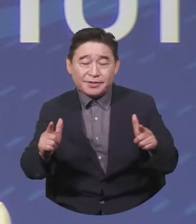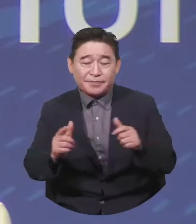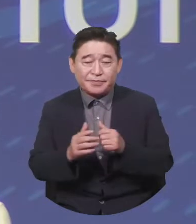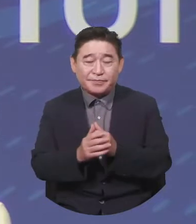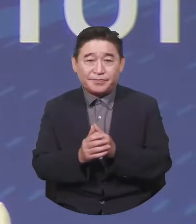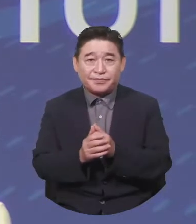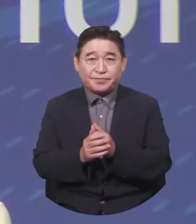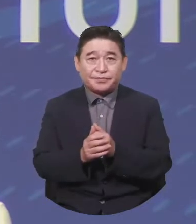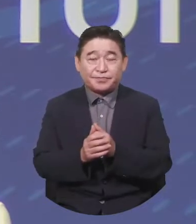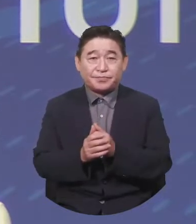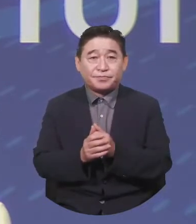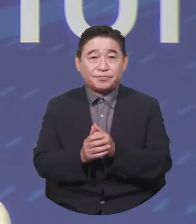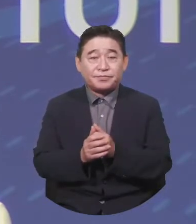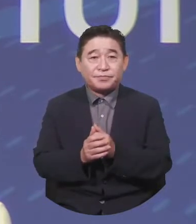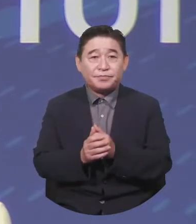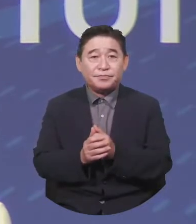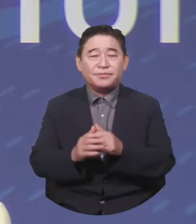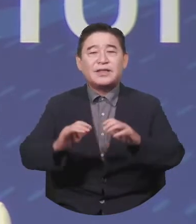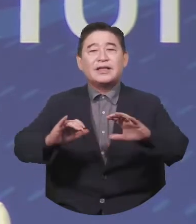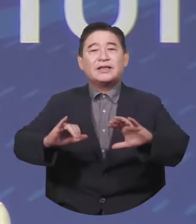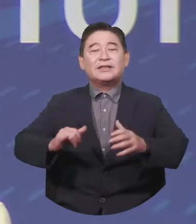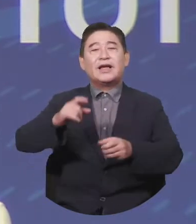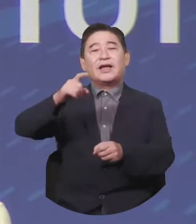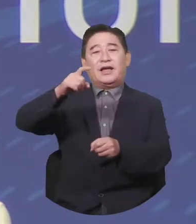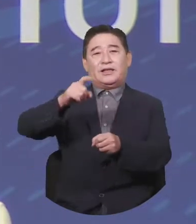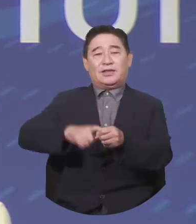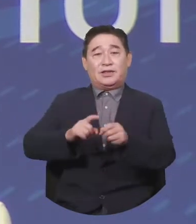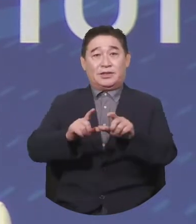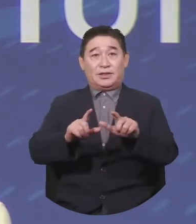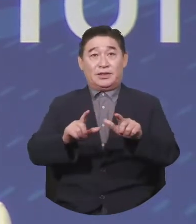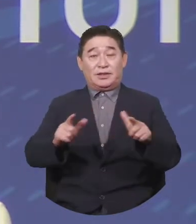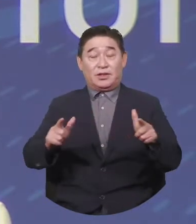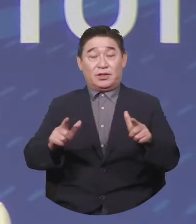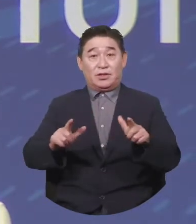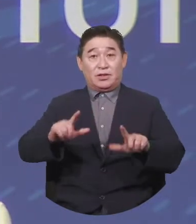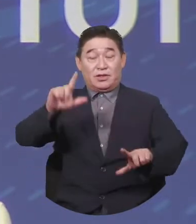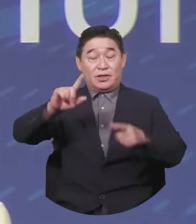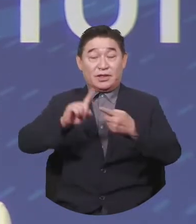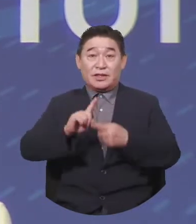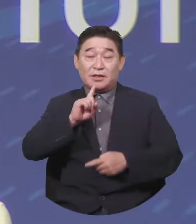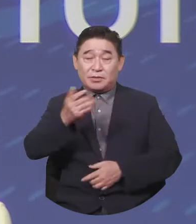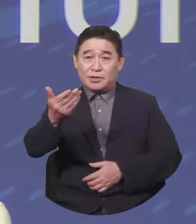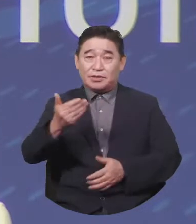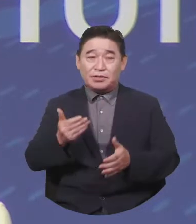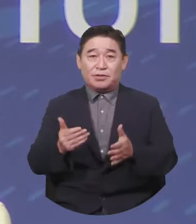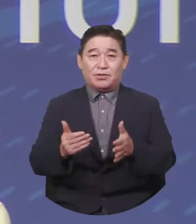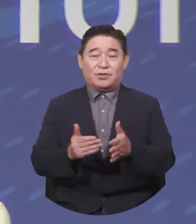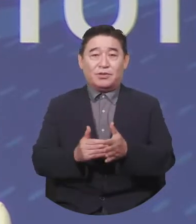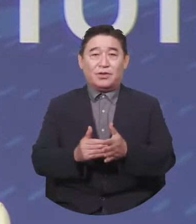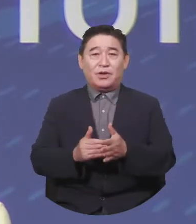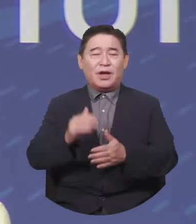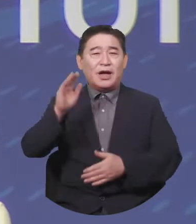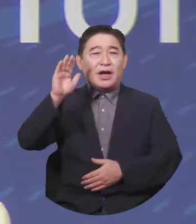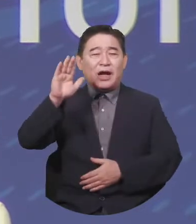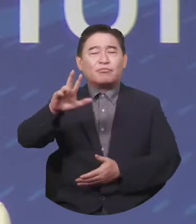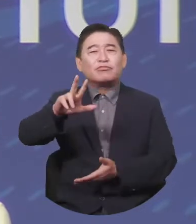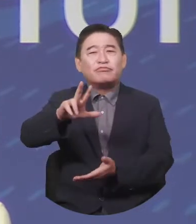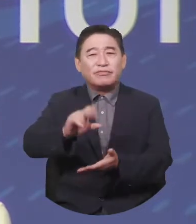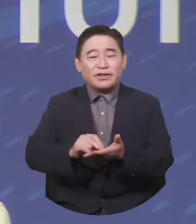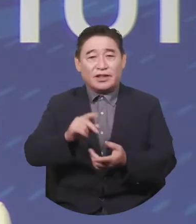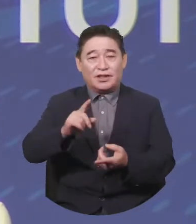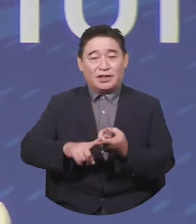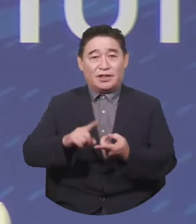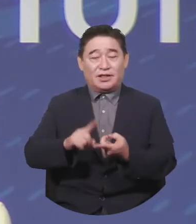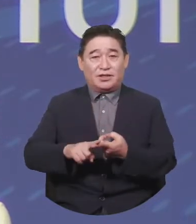situation, global dynamics, and then the way forward. So task ahead, what kind of task ahead we have to take into account